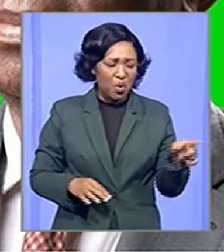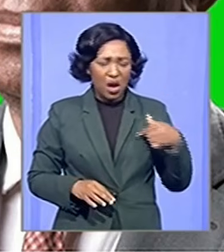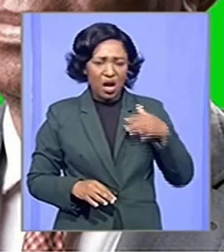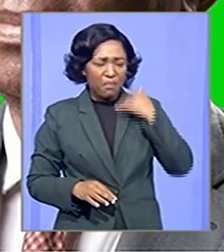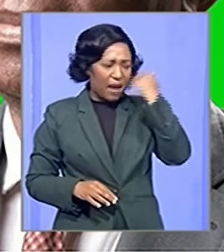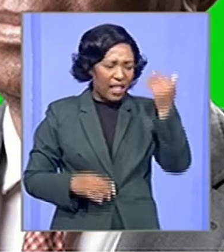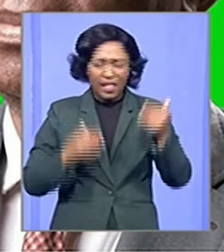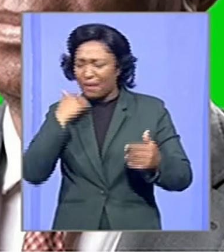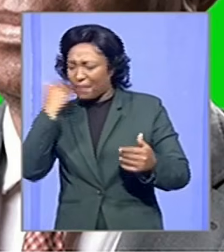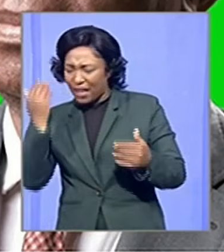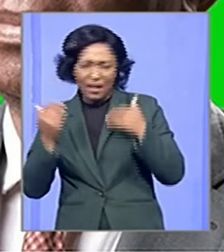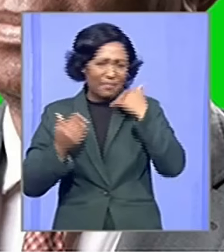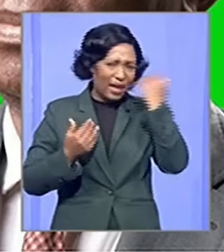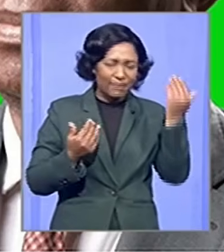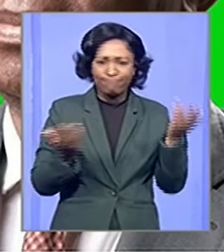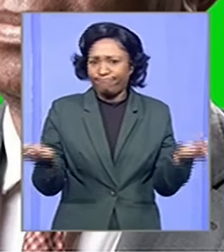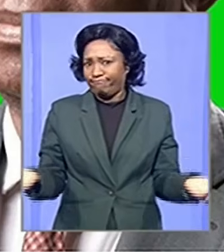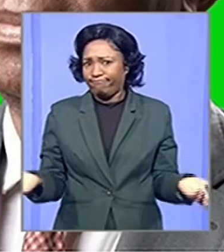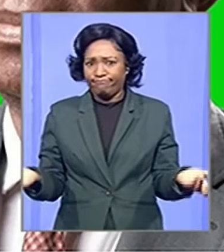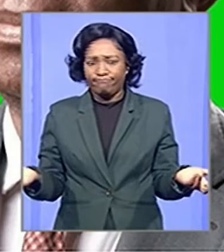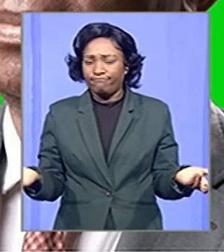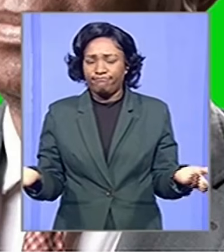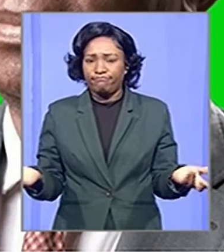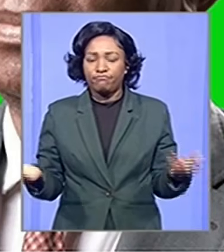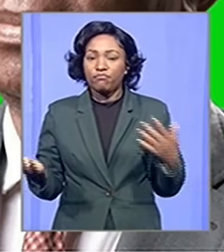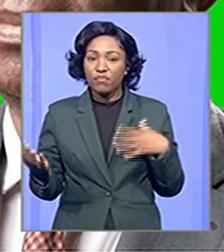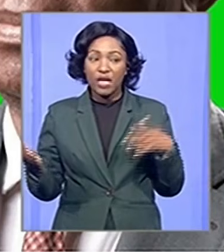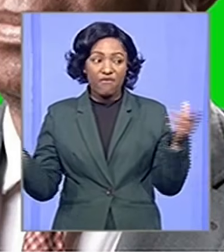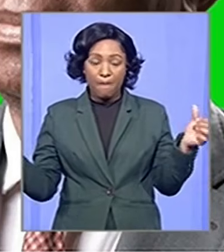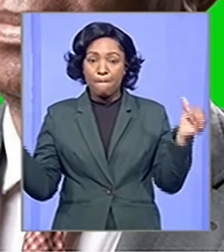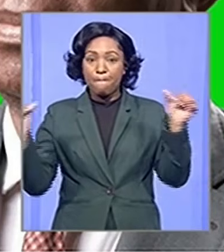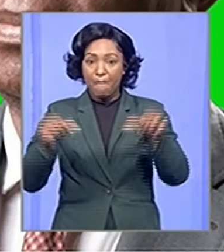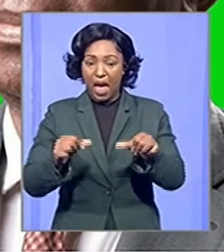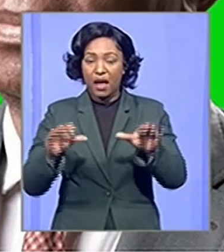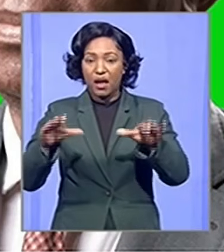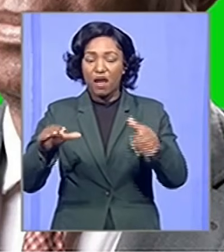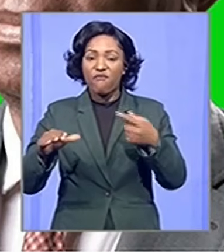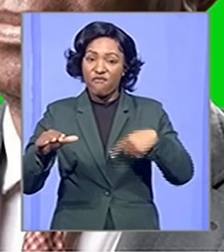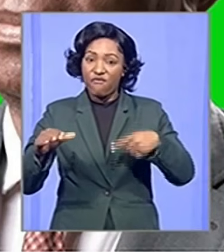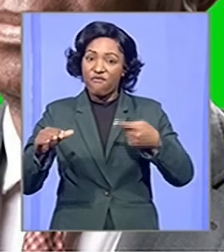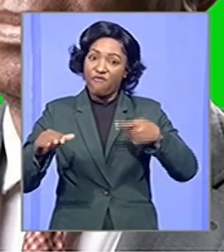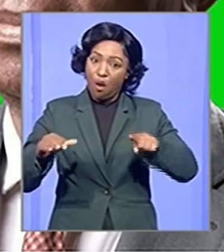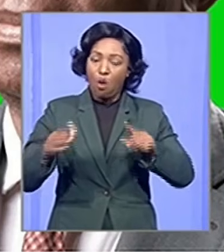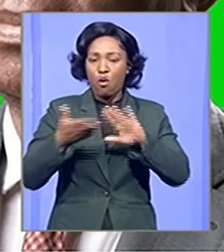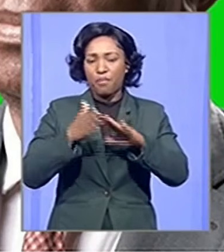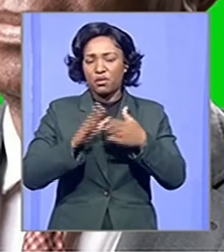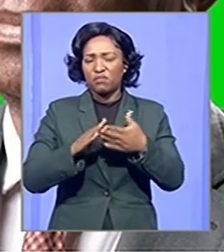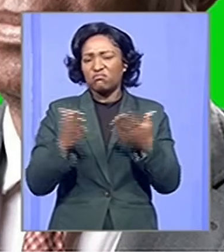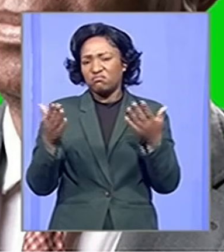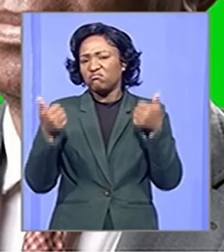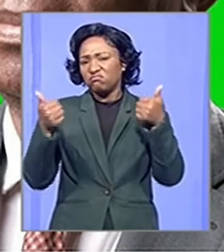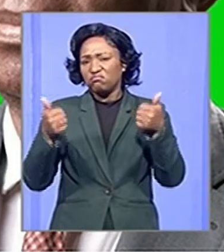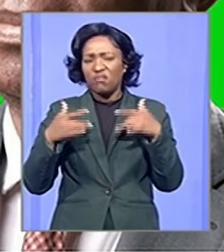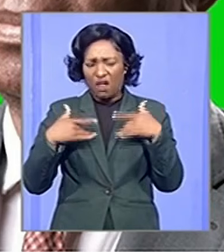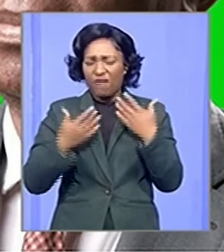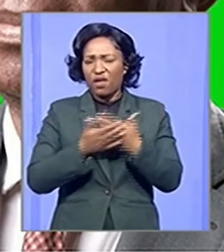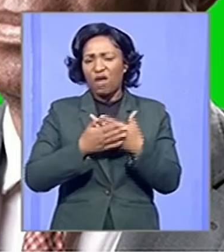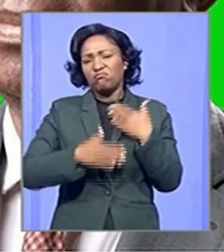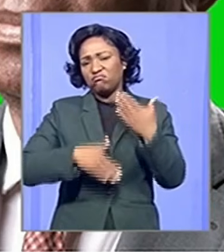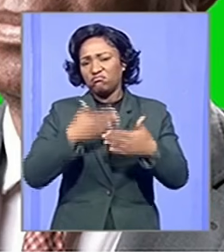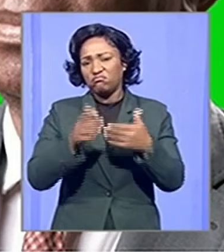ke nyake o bjale ha e ba ile gore ka nnete ba boelana for sake ya rena a nke ba be ngata nnete bophelo bo kgone tswela